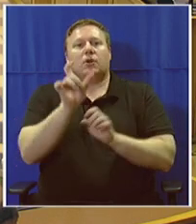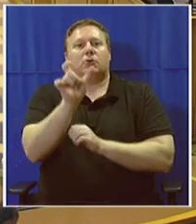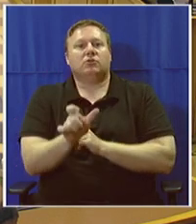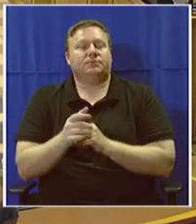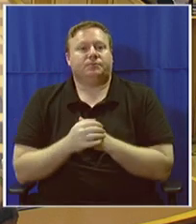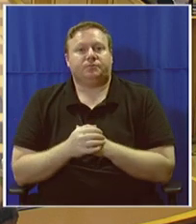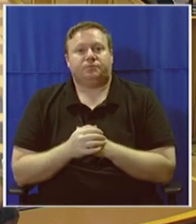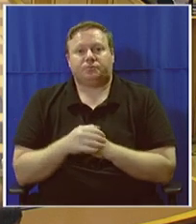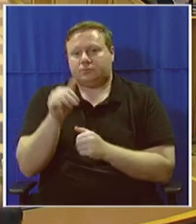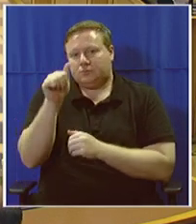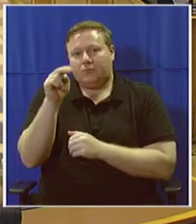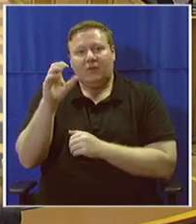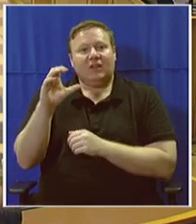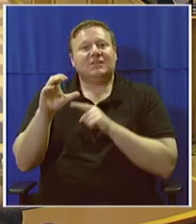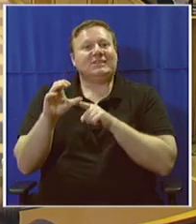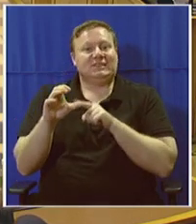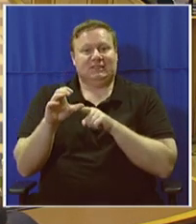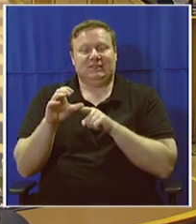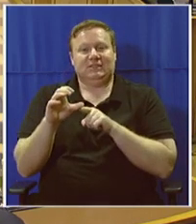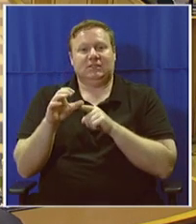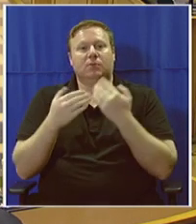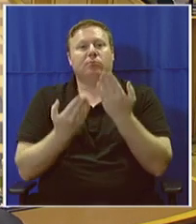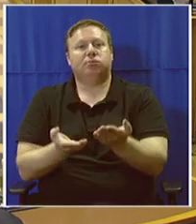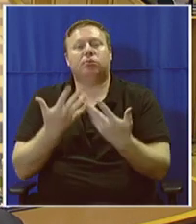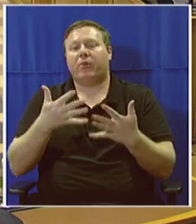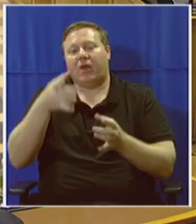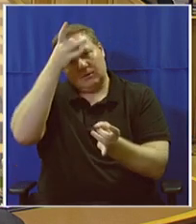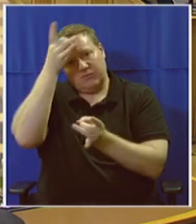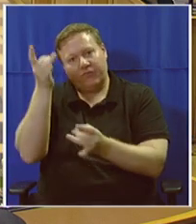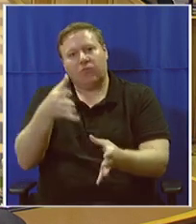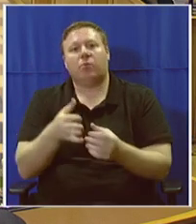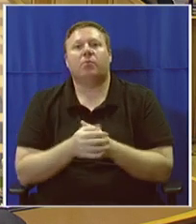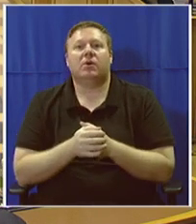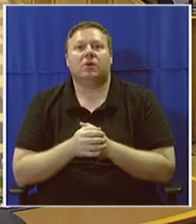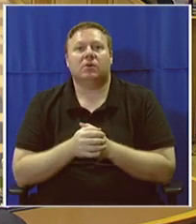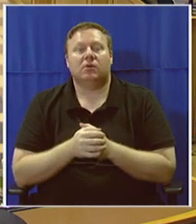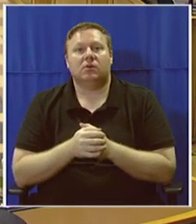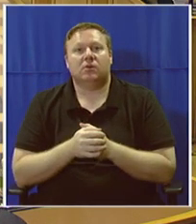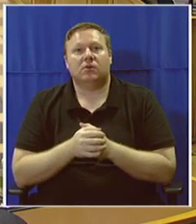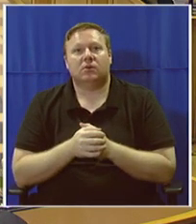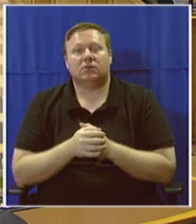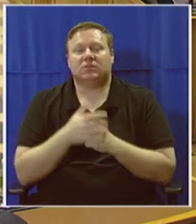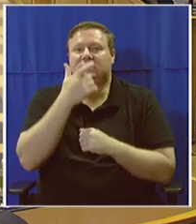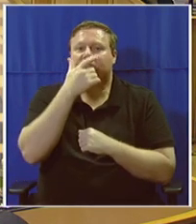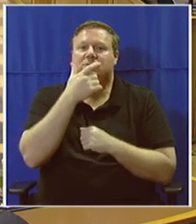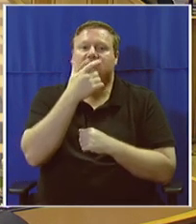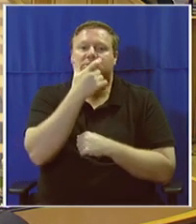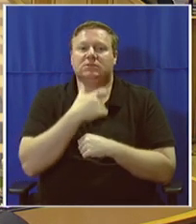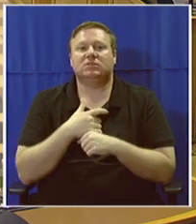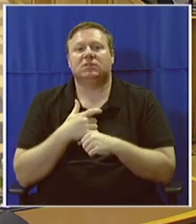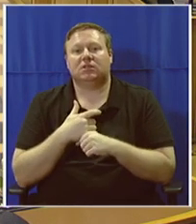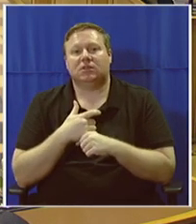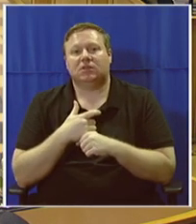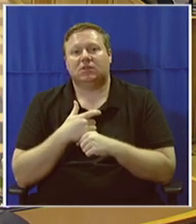The African National Congress move without notice that the House notes the with sadness the death of